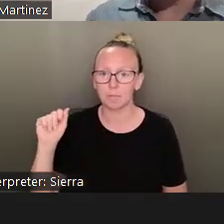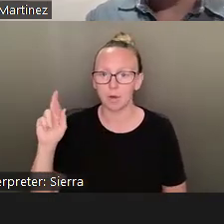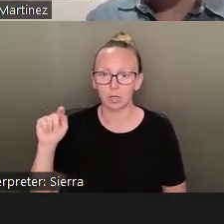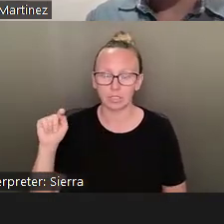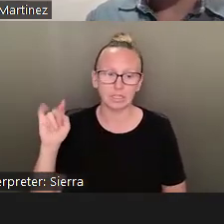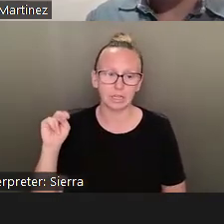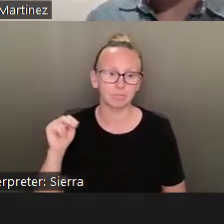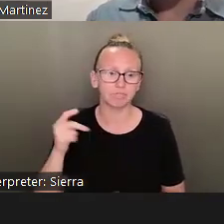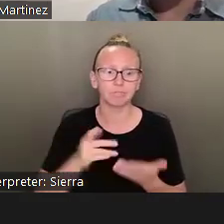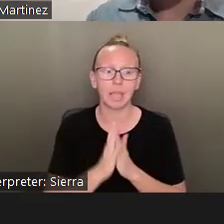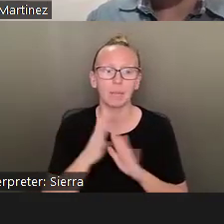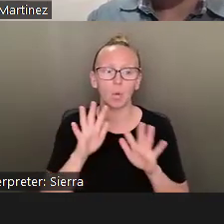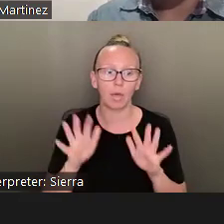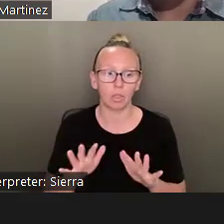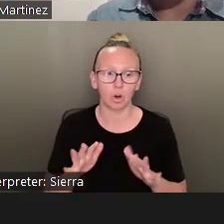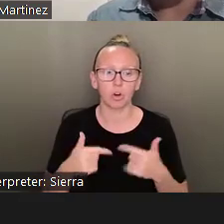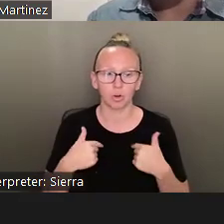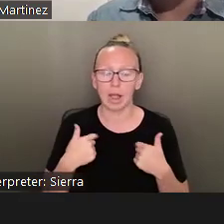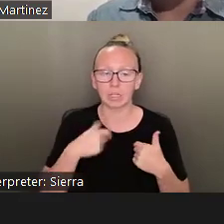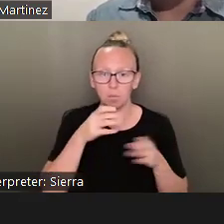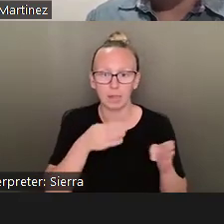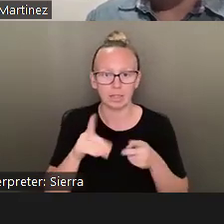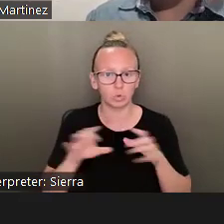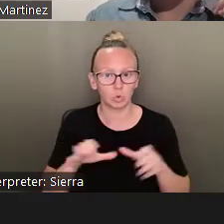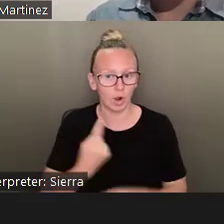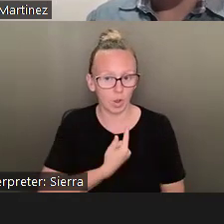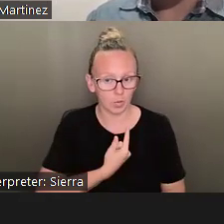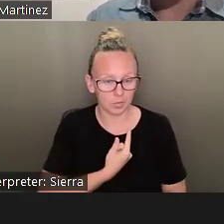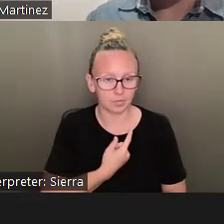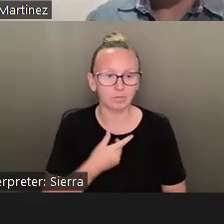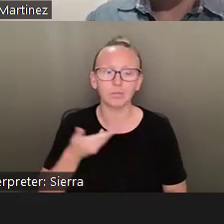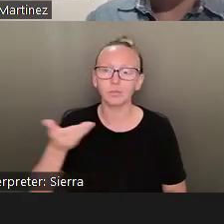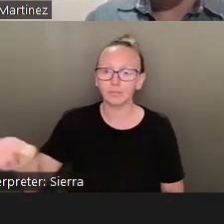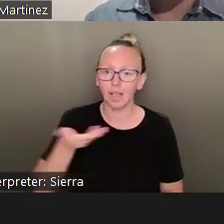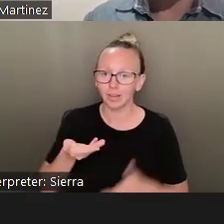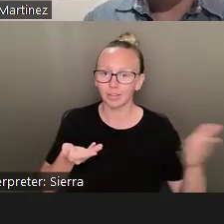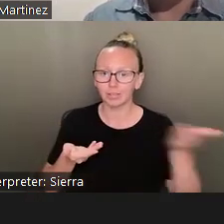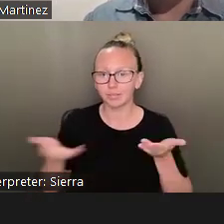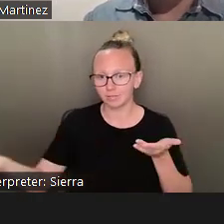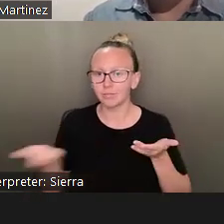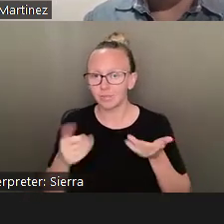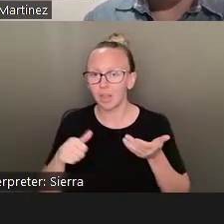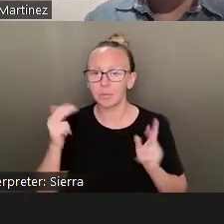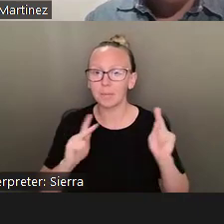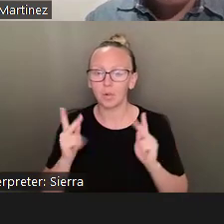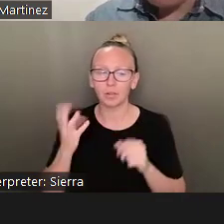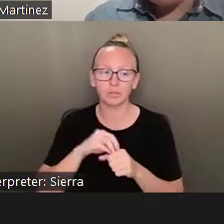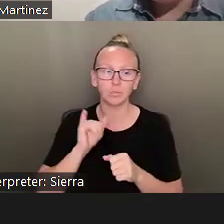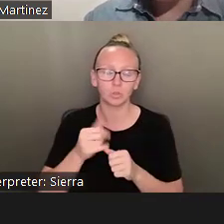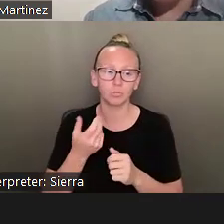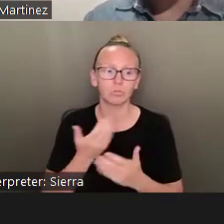I'm becoming weather and I don't plan on doing it alone. So inviting others into this perception of,